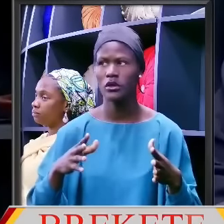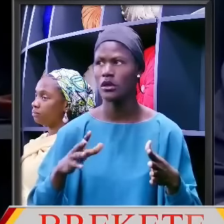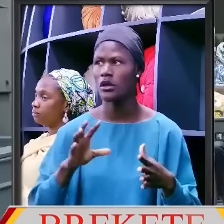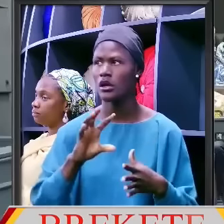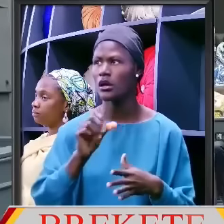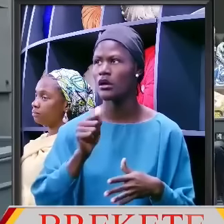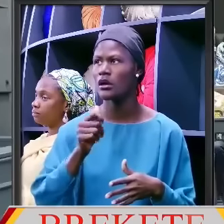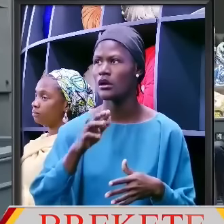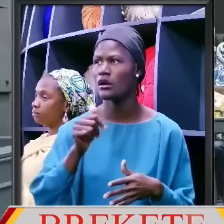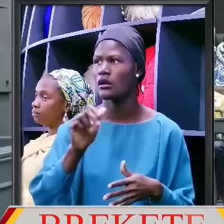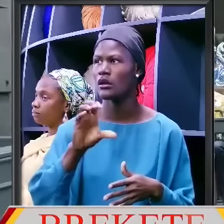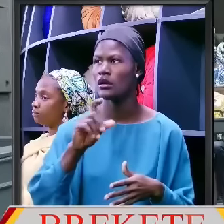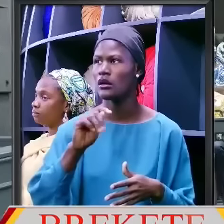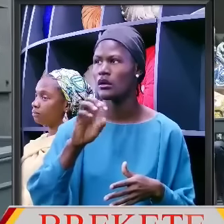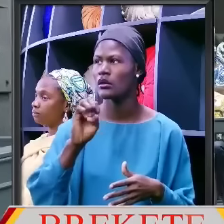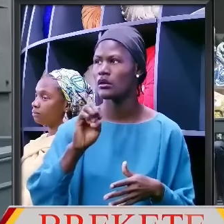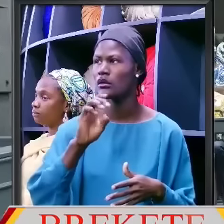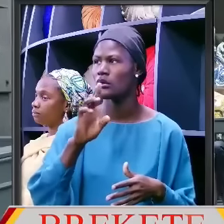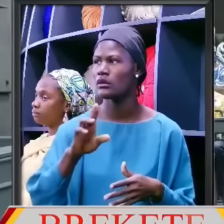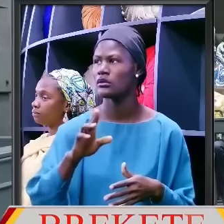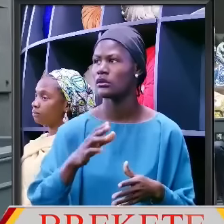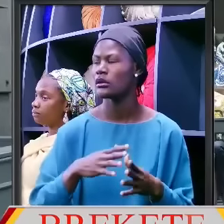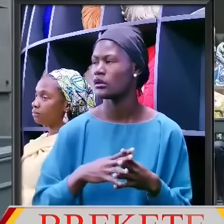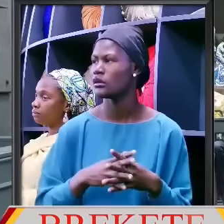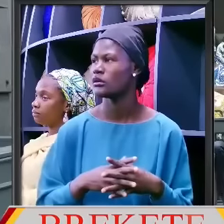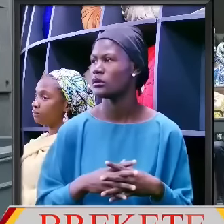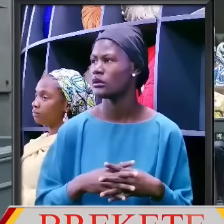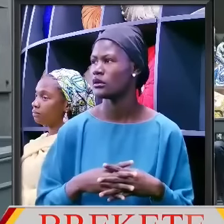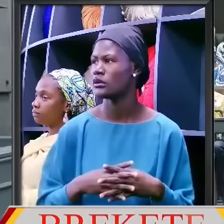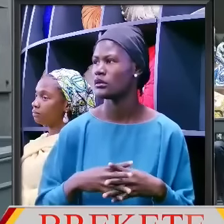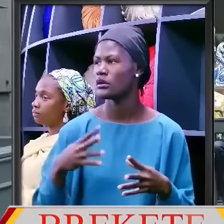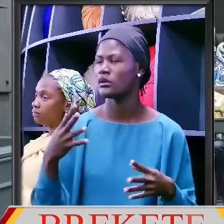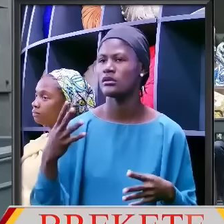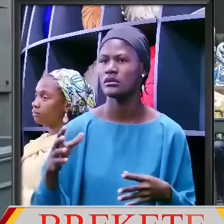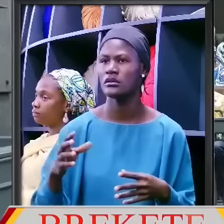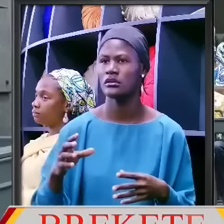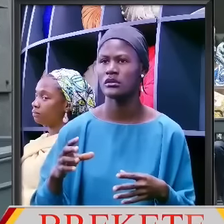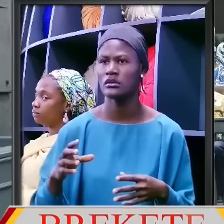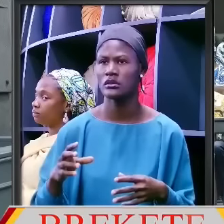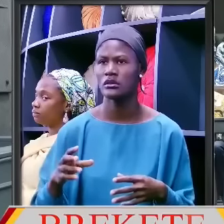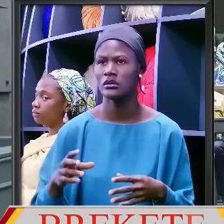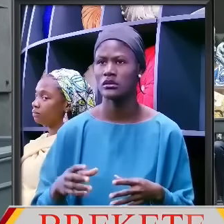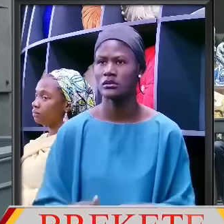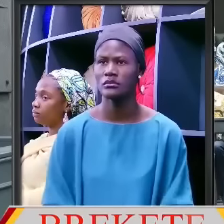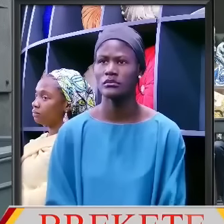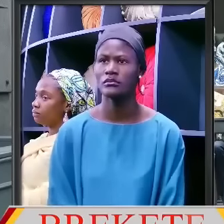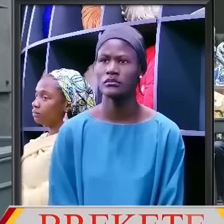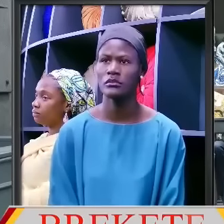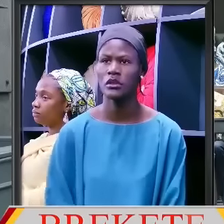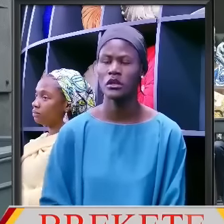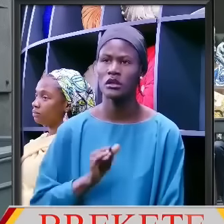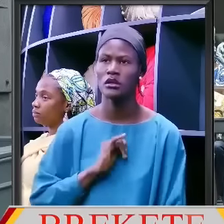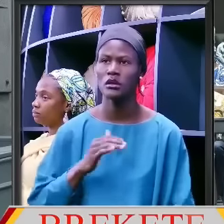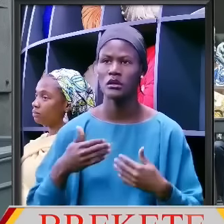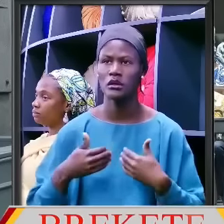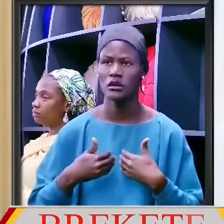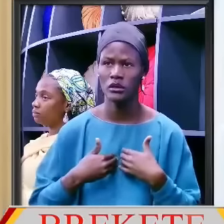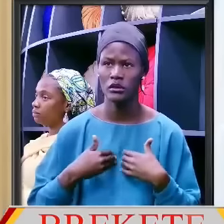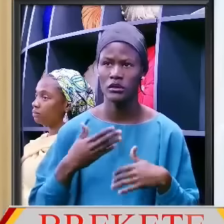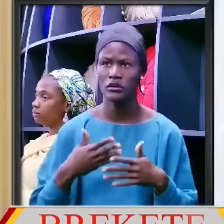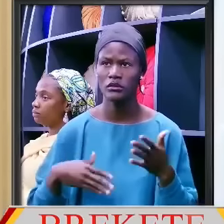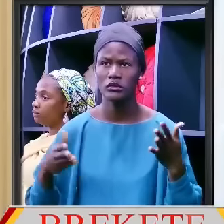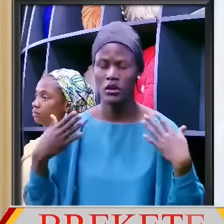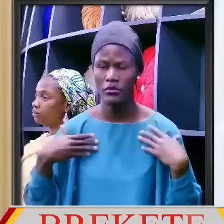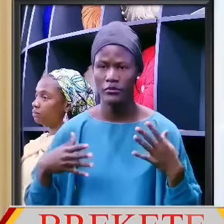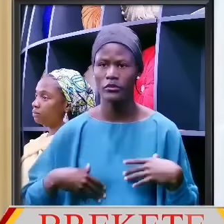character, and all the rest of them. And the thing surprised me. Ogaranya. Yes, sir. I guess somebody online. Yes, hello, sir. Hello,